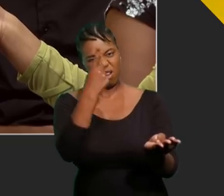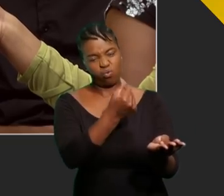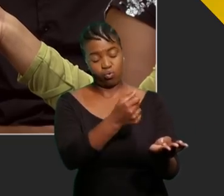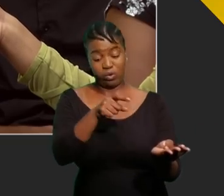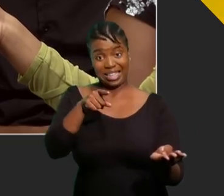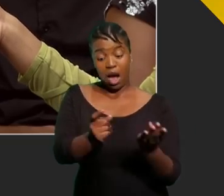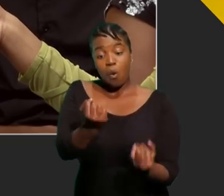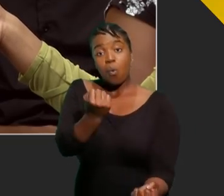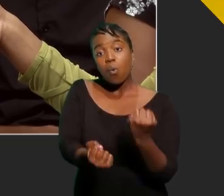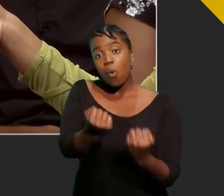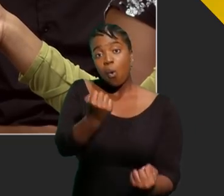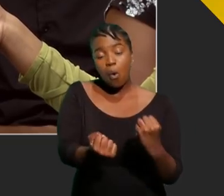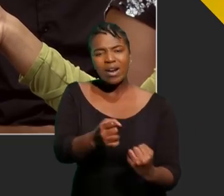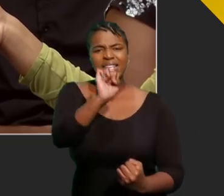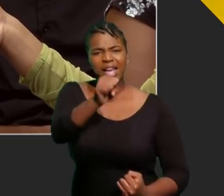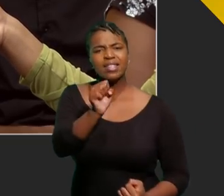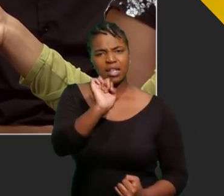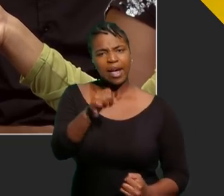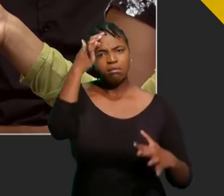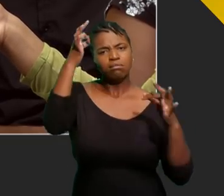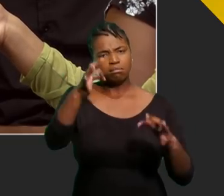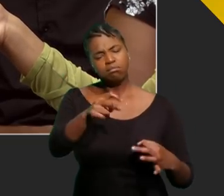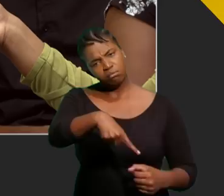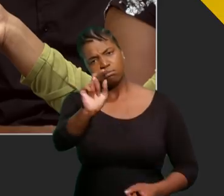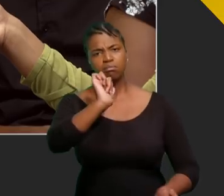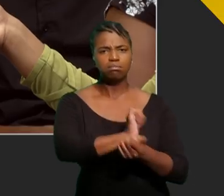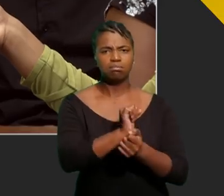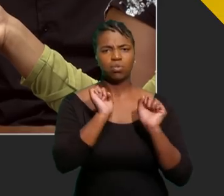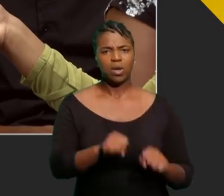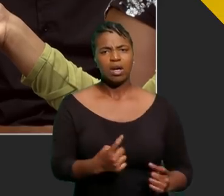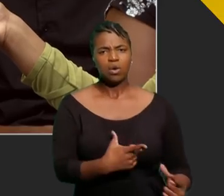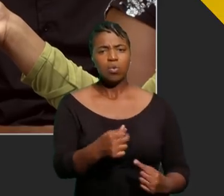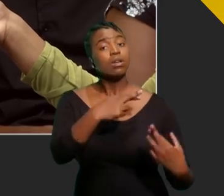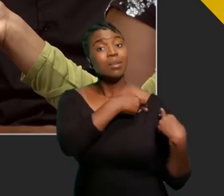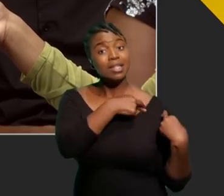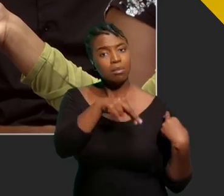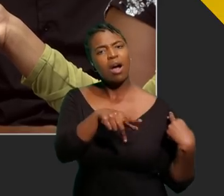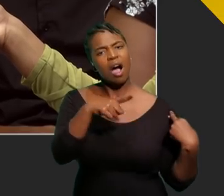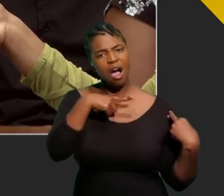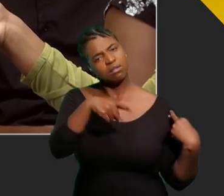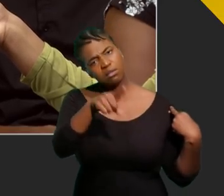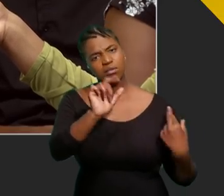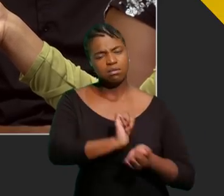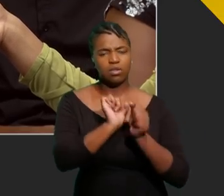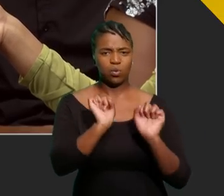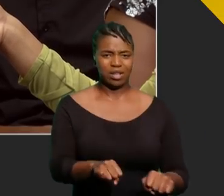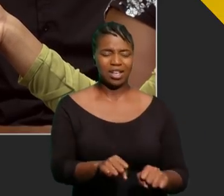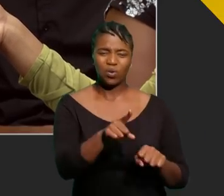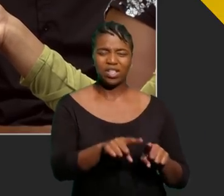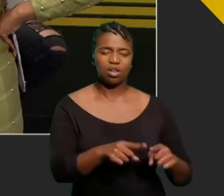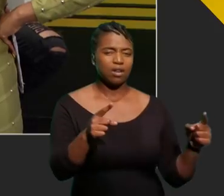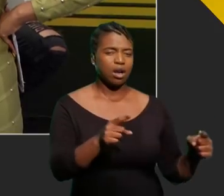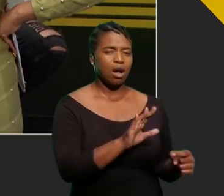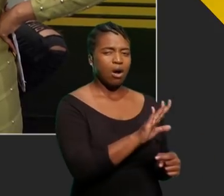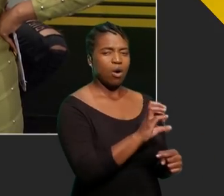court of law can make a legal binding decision as to hold somebody directly accountable and send that person to prison.